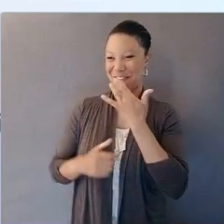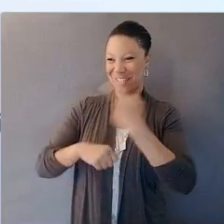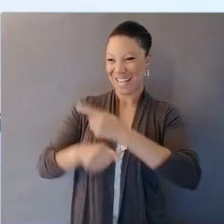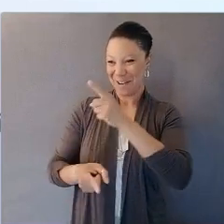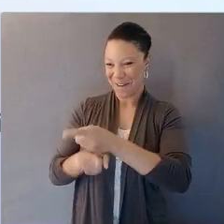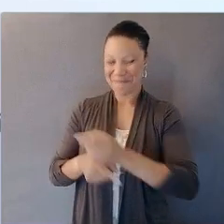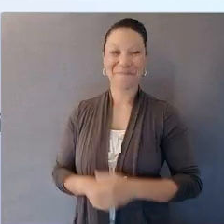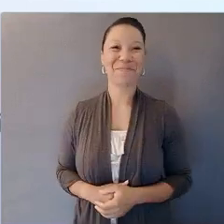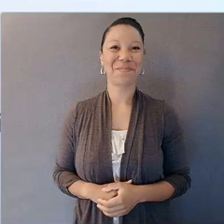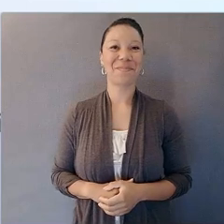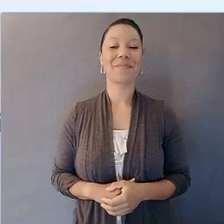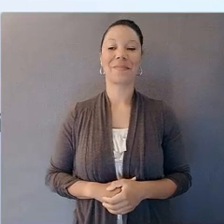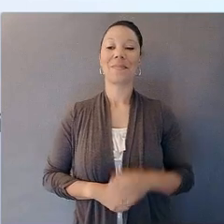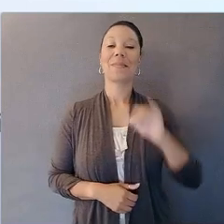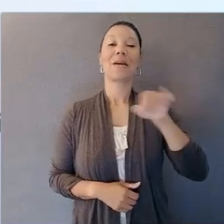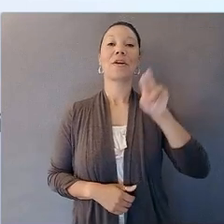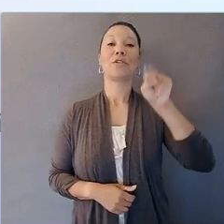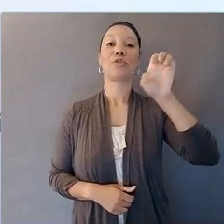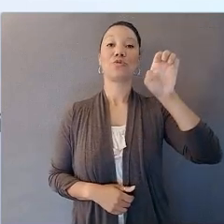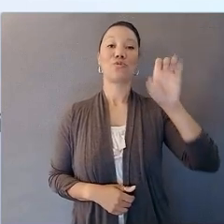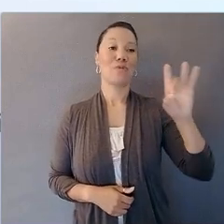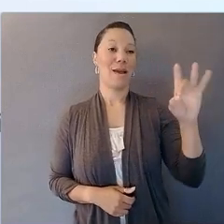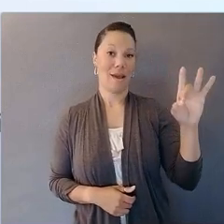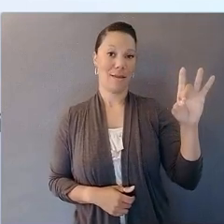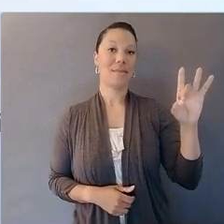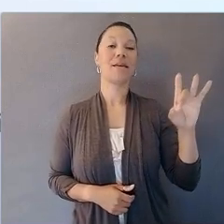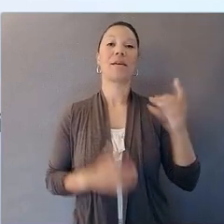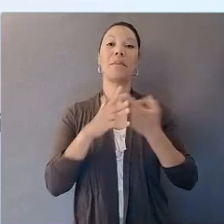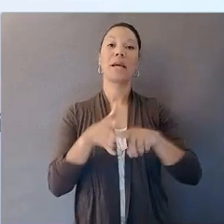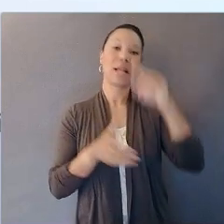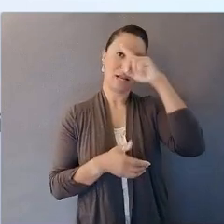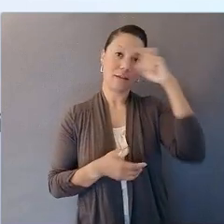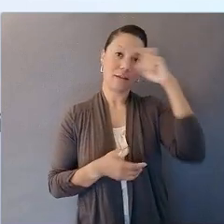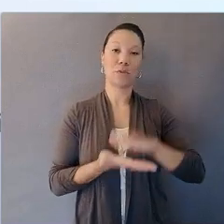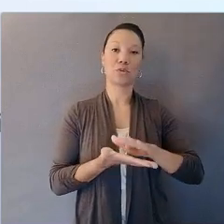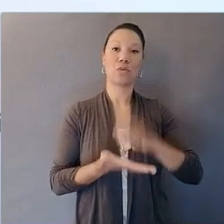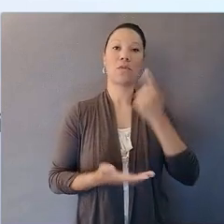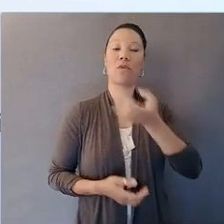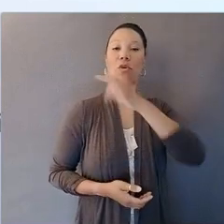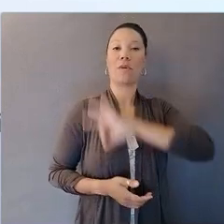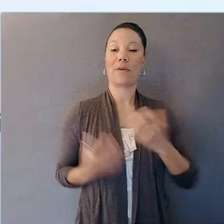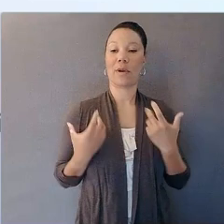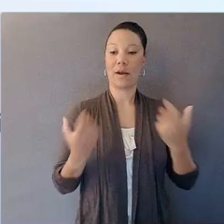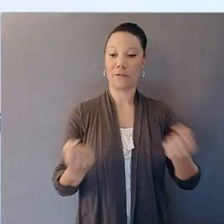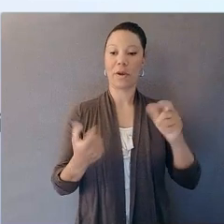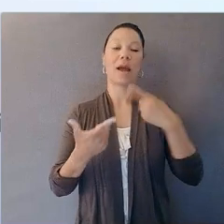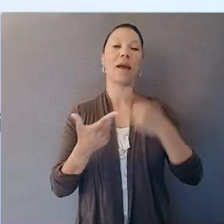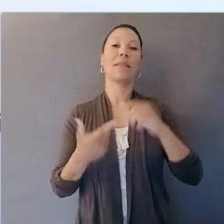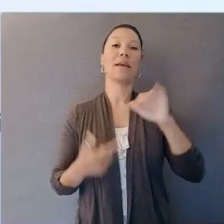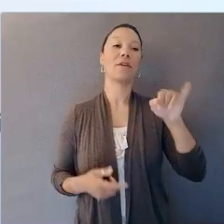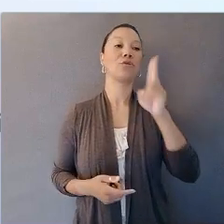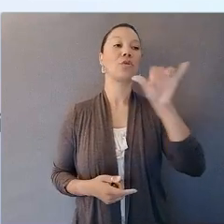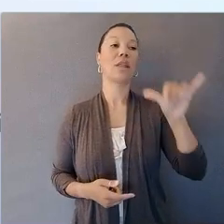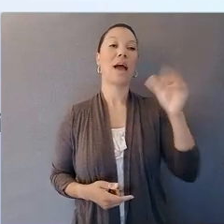June 8th, it's the start of summer school for credit recovery. And then on July 16th, it's the scheduled first day